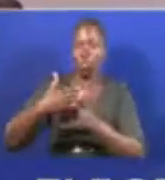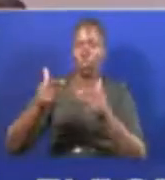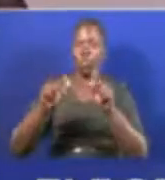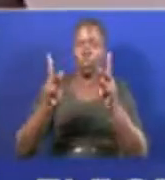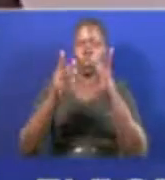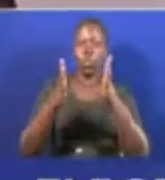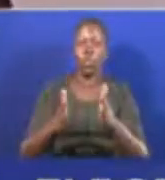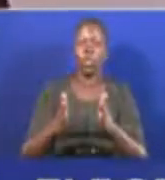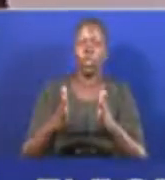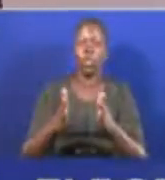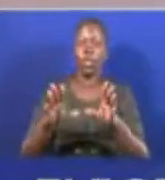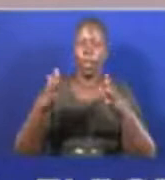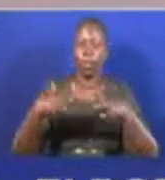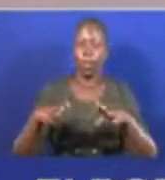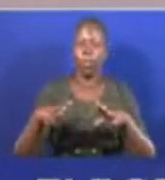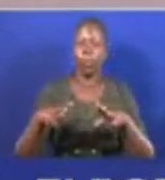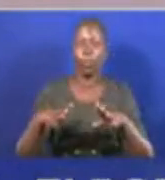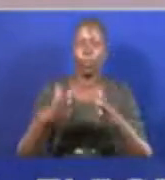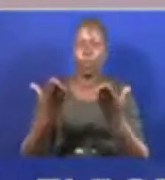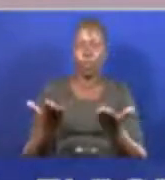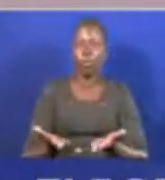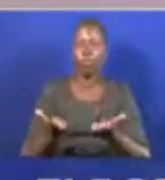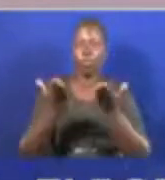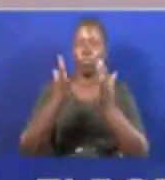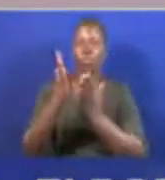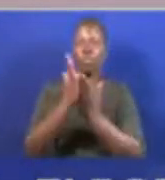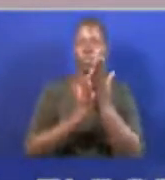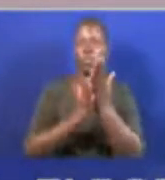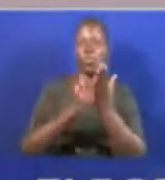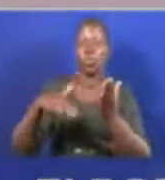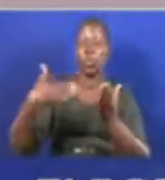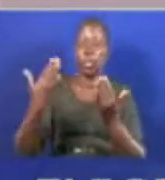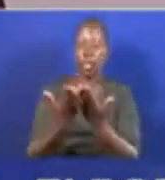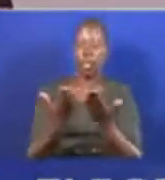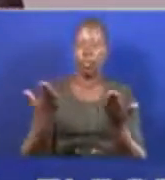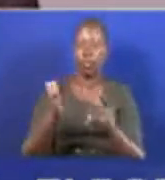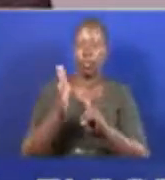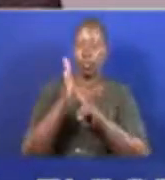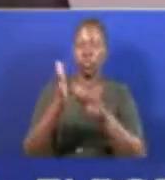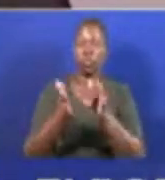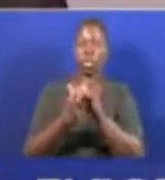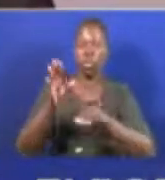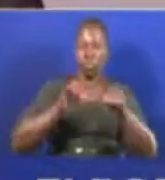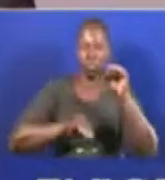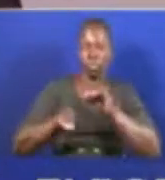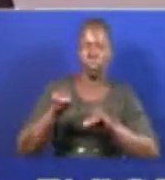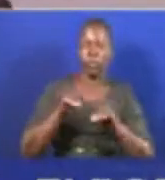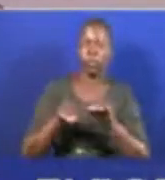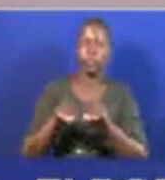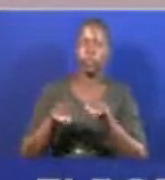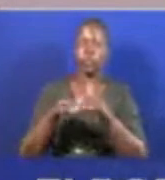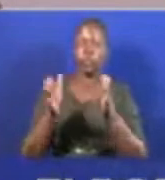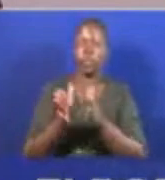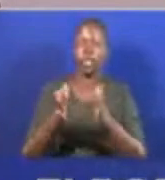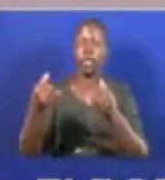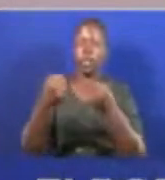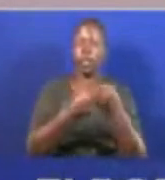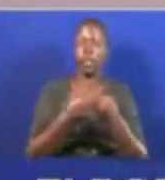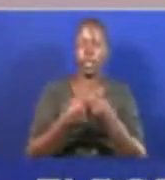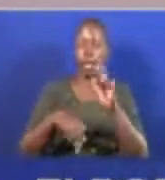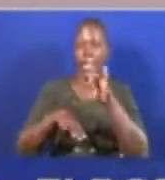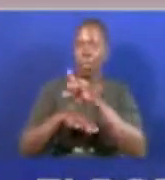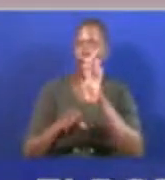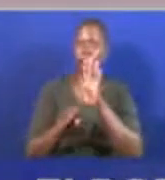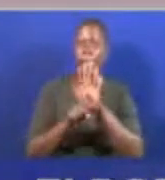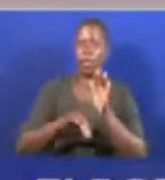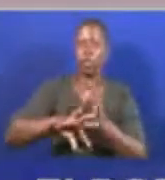Kenyan citizens and advancing development, evidence shows that corruption is a major challenge affecting most